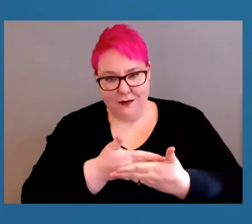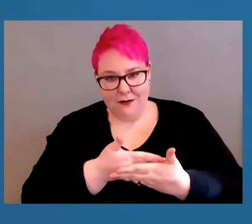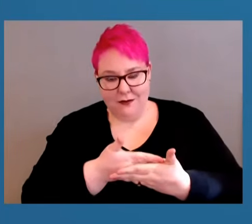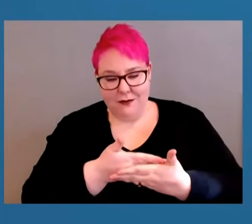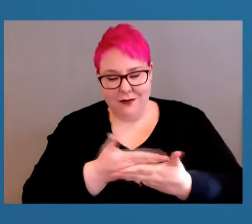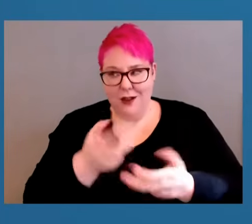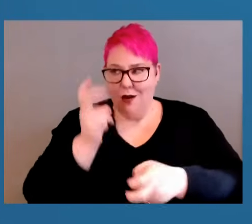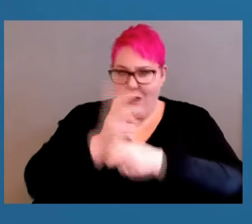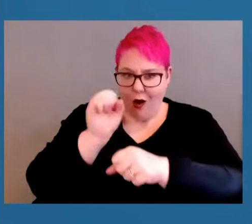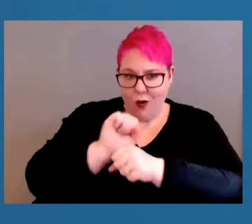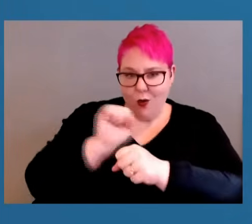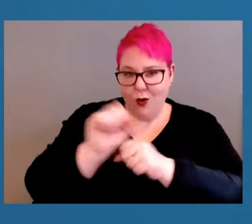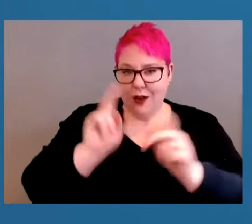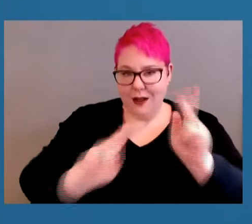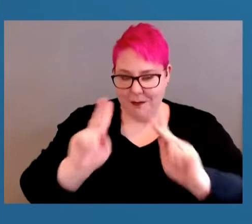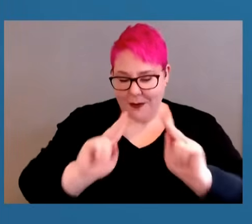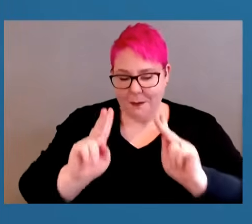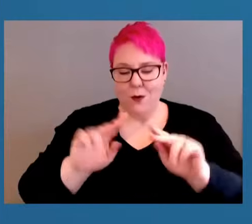Hardworking people doing jobs